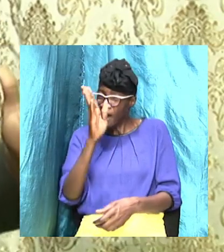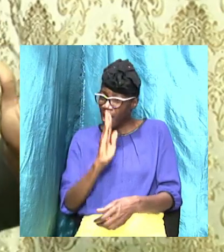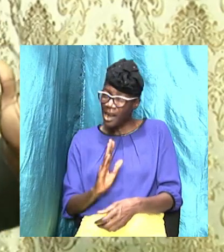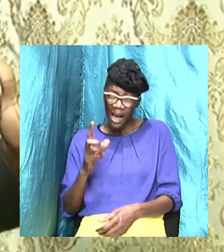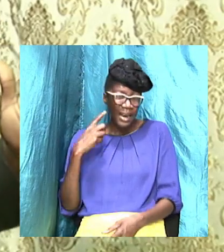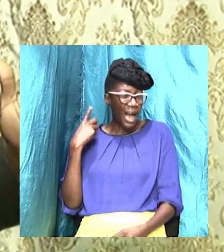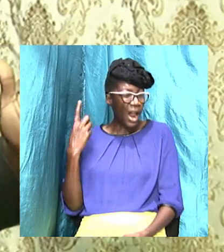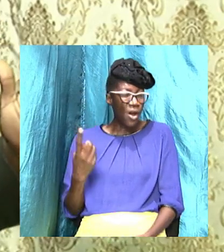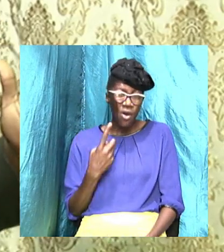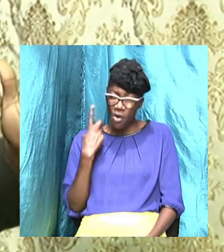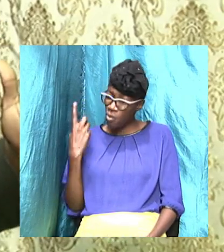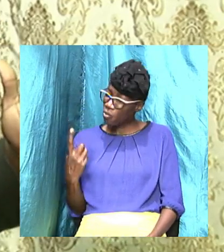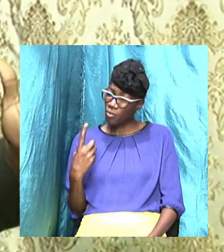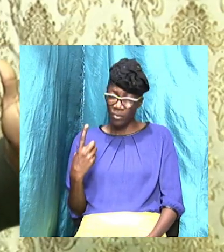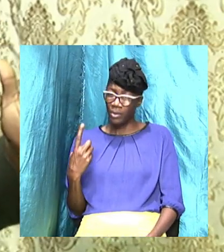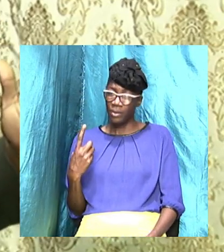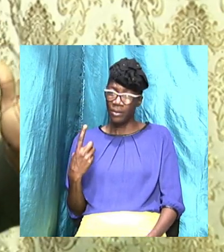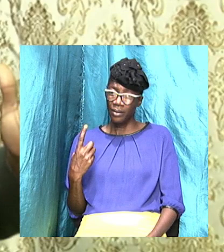just,